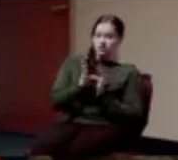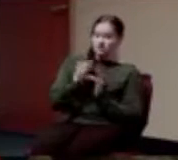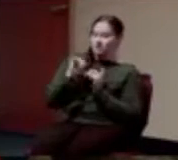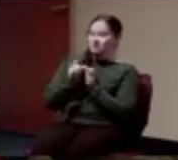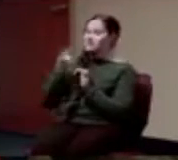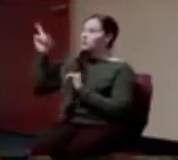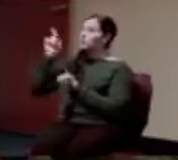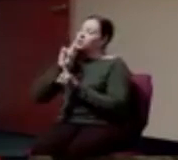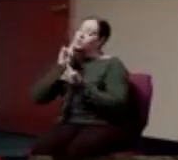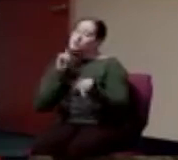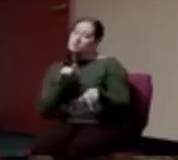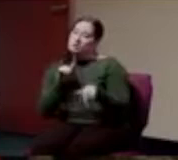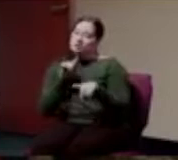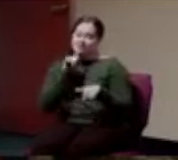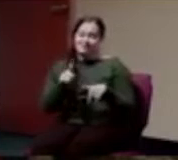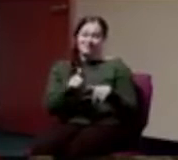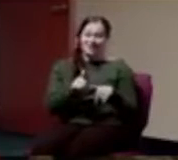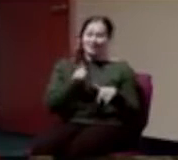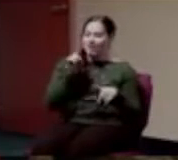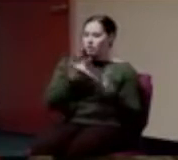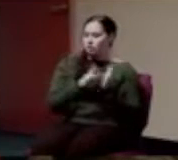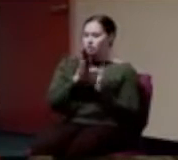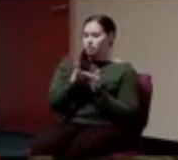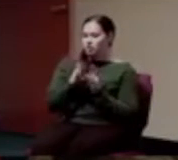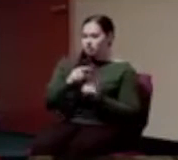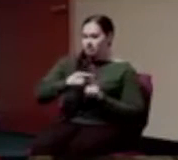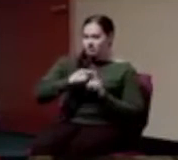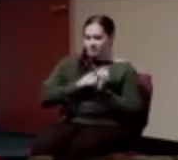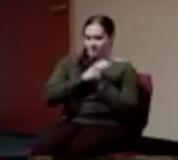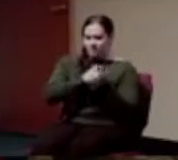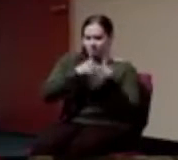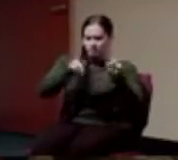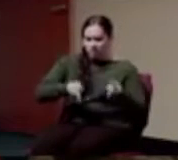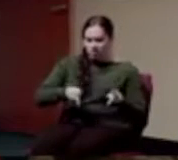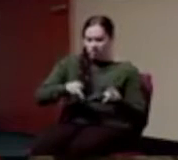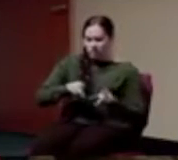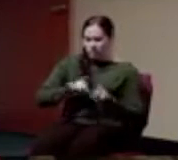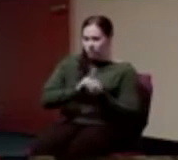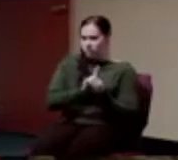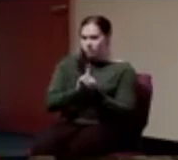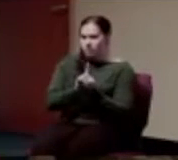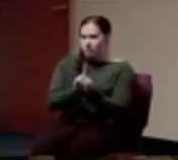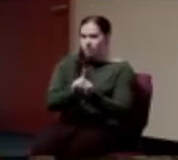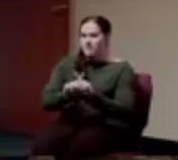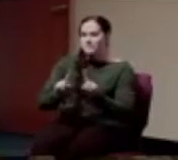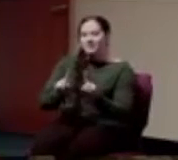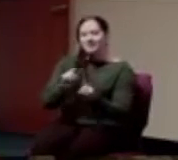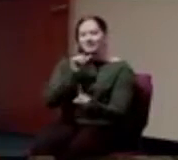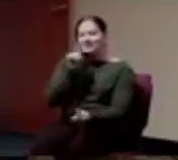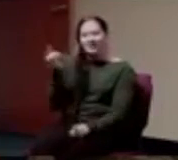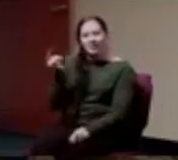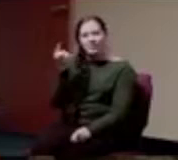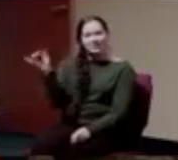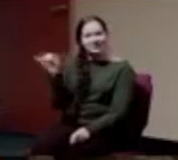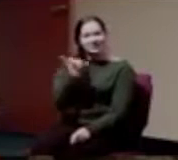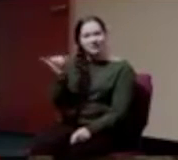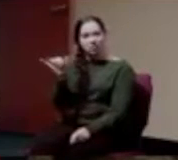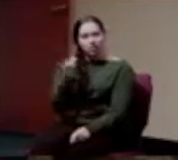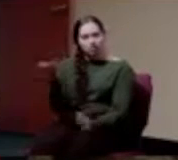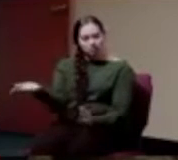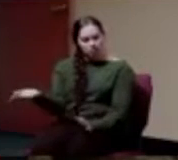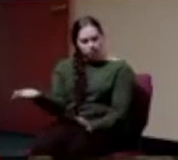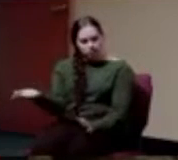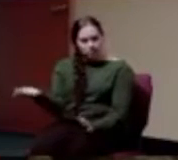how Jesus's followers respond to you, because as we might have pointed out, that's not always the exact same thing. And for the church members, the